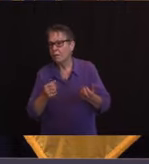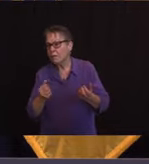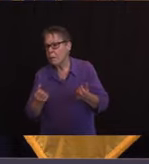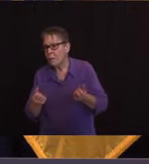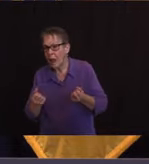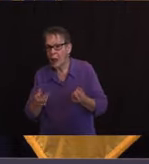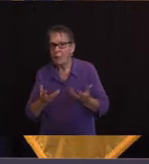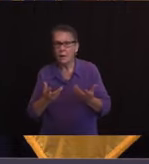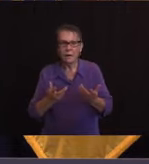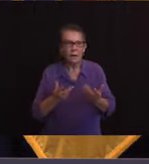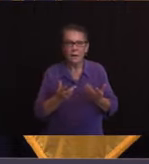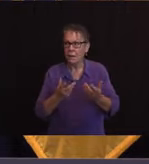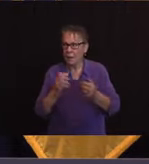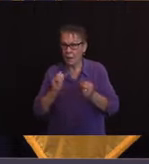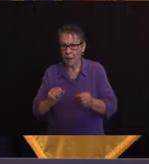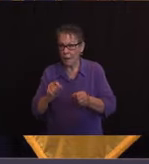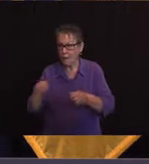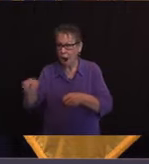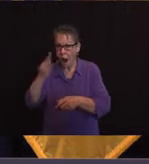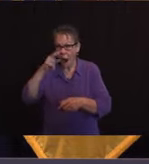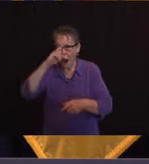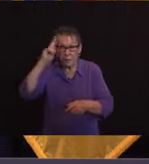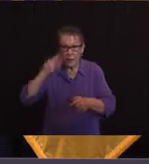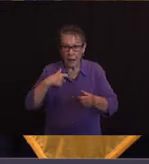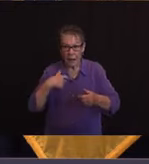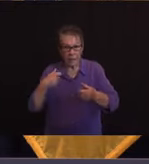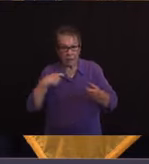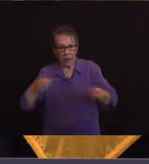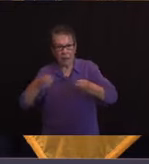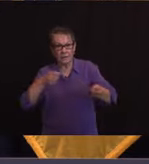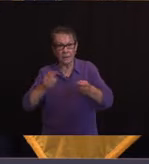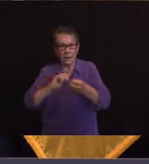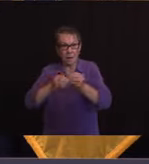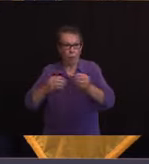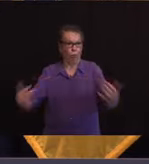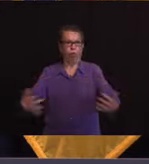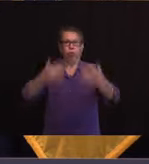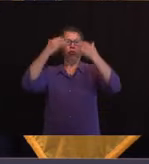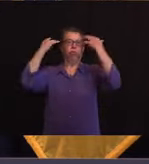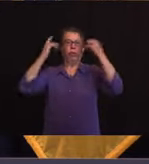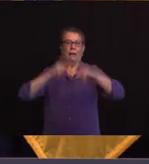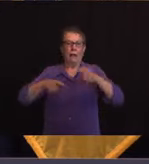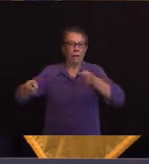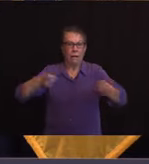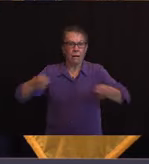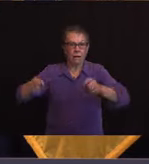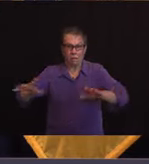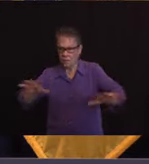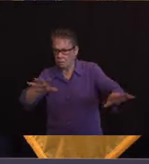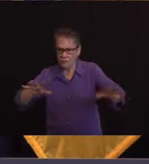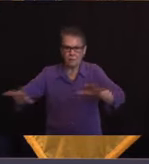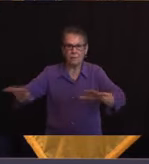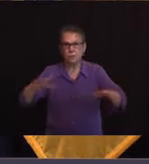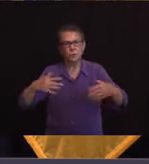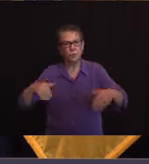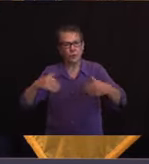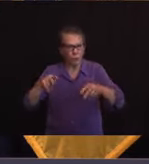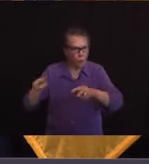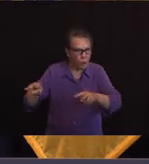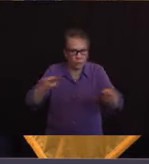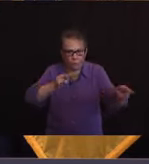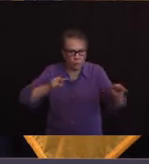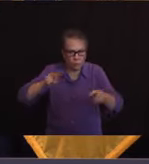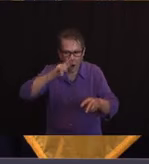even though the numbers are up. Remember, we've got 2,200 and something hospitalizations, and